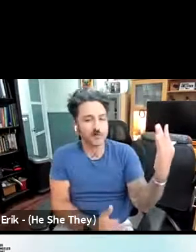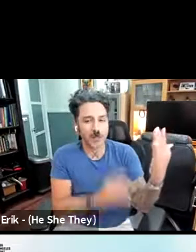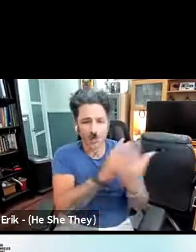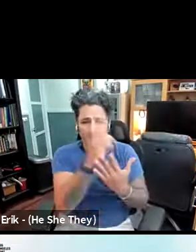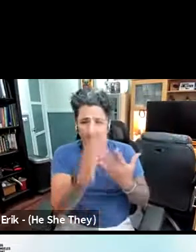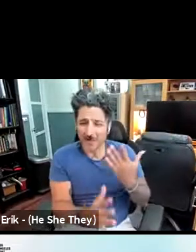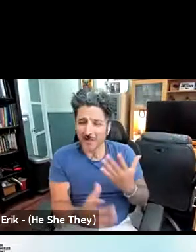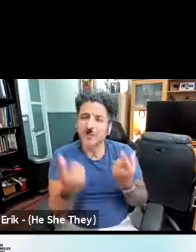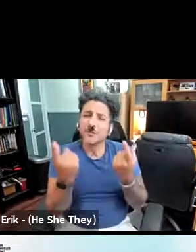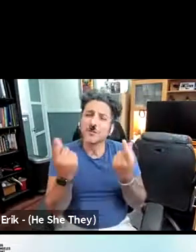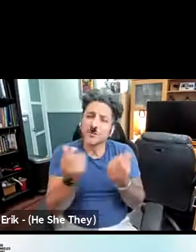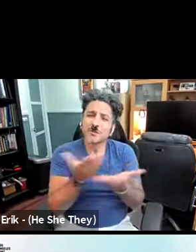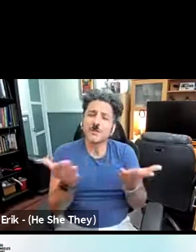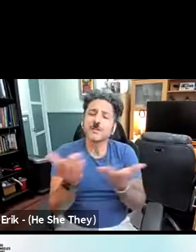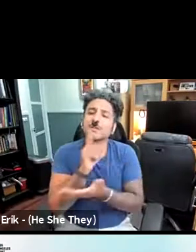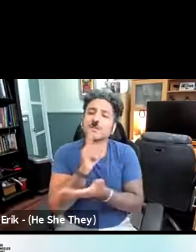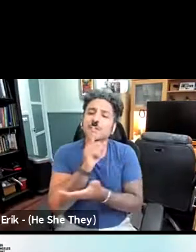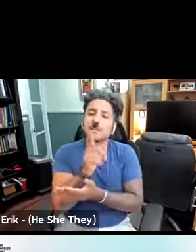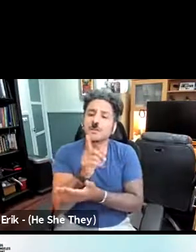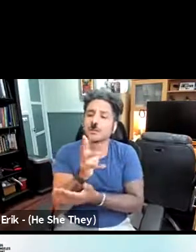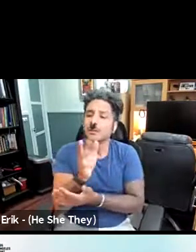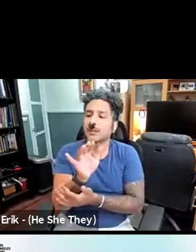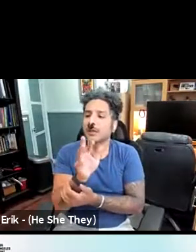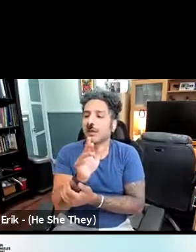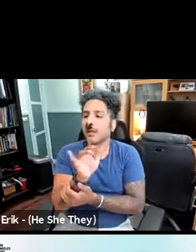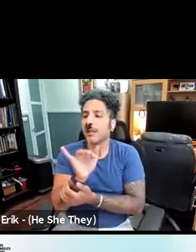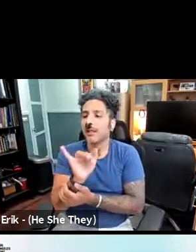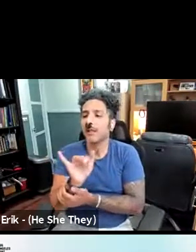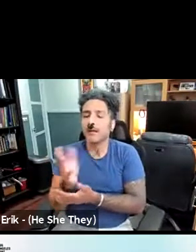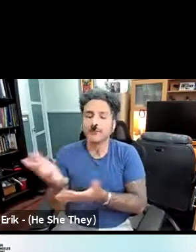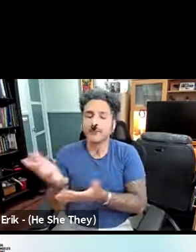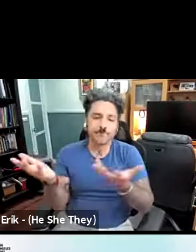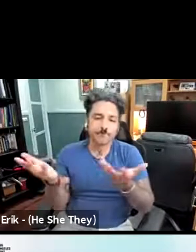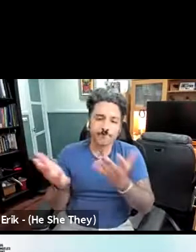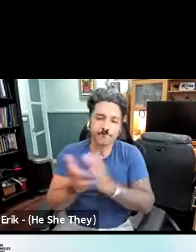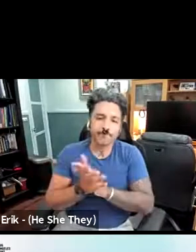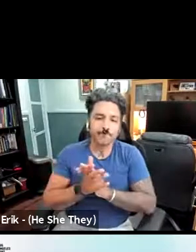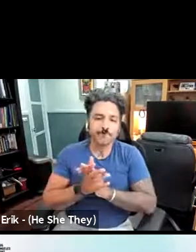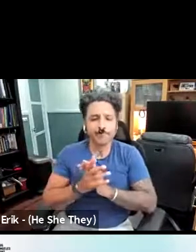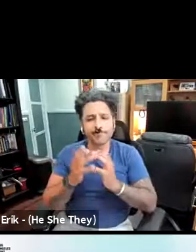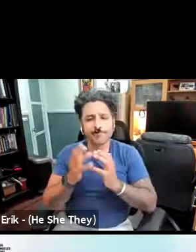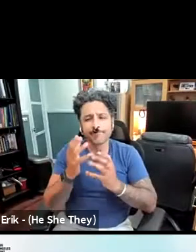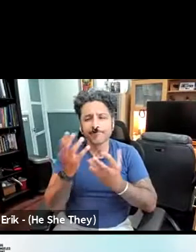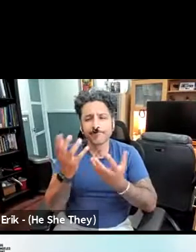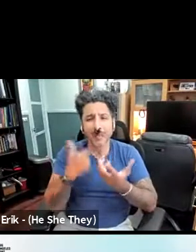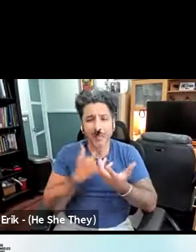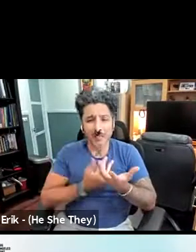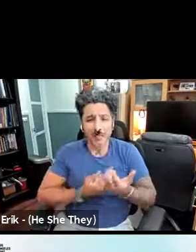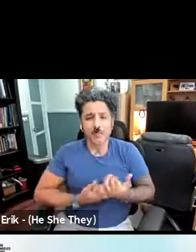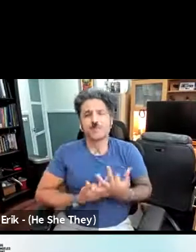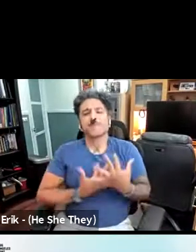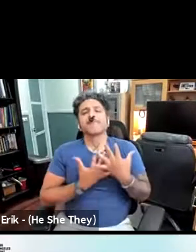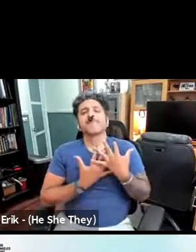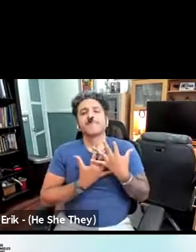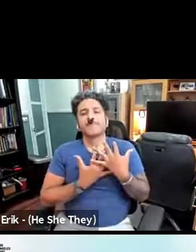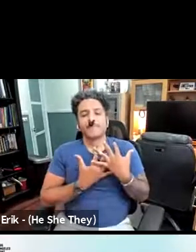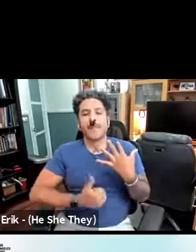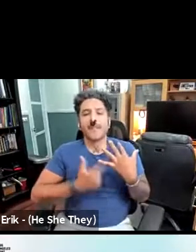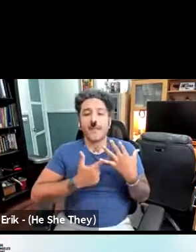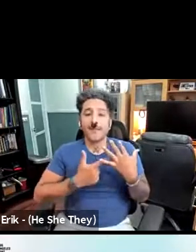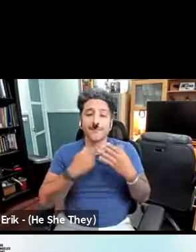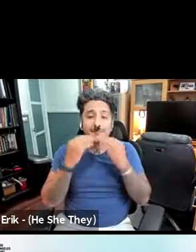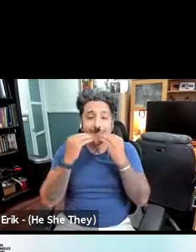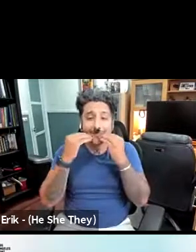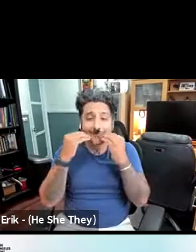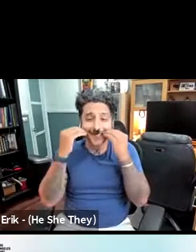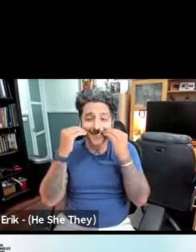Doing things that really, like, I guess speak life into me, make me smile,